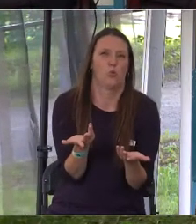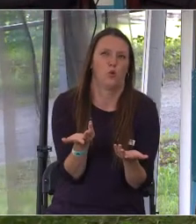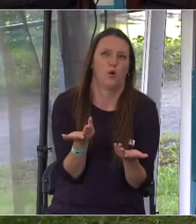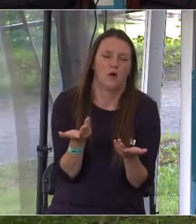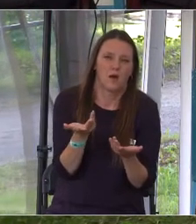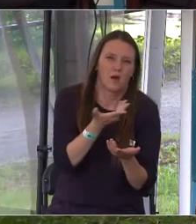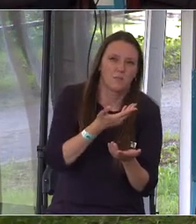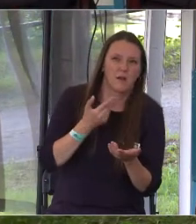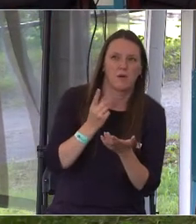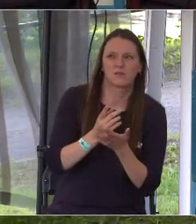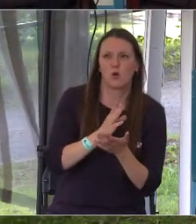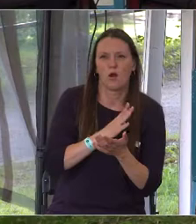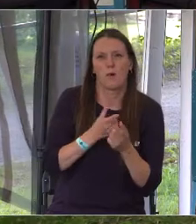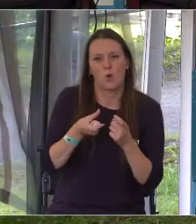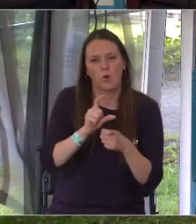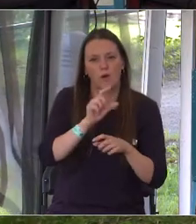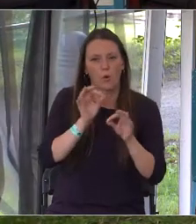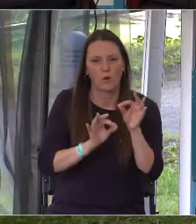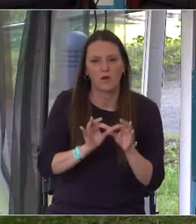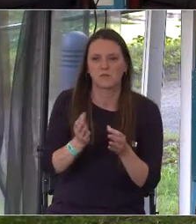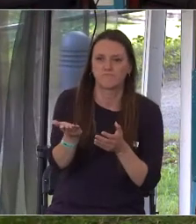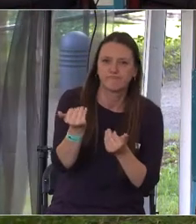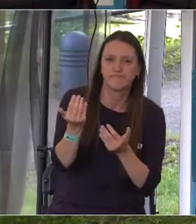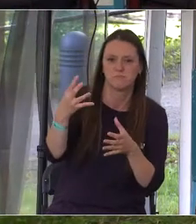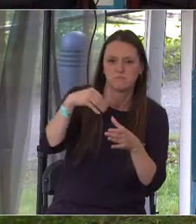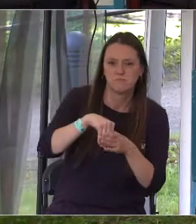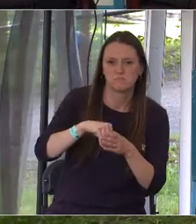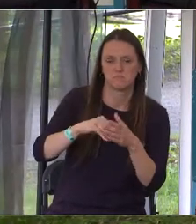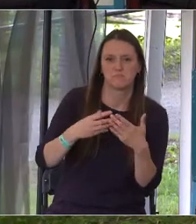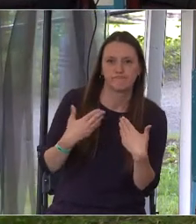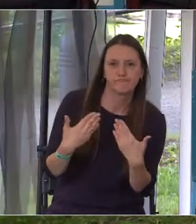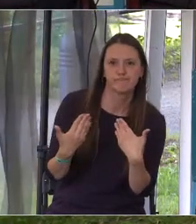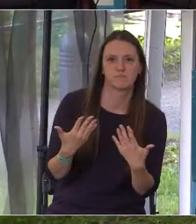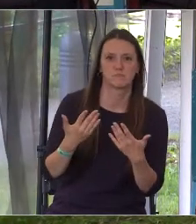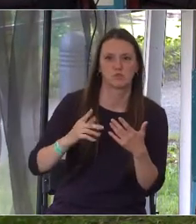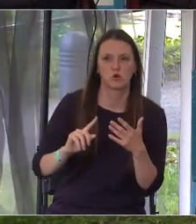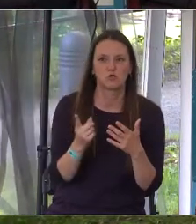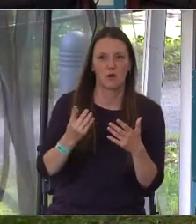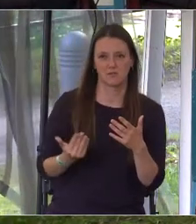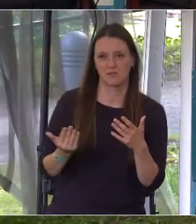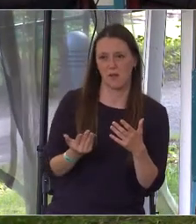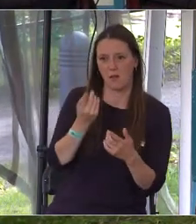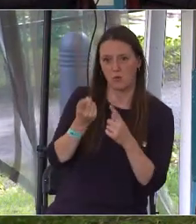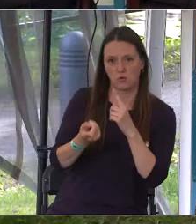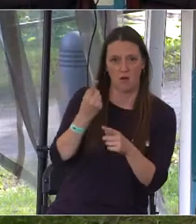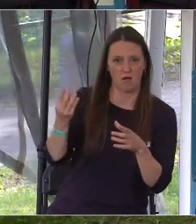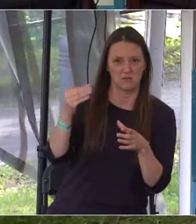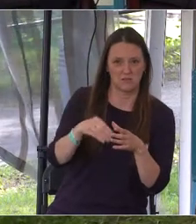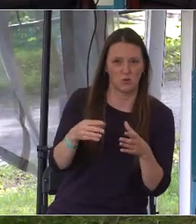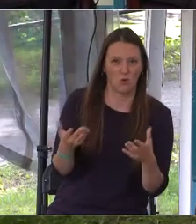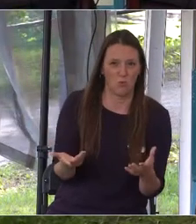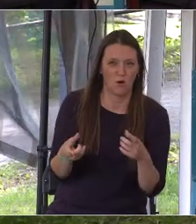Action is supporting projects that can be brought to place for example, online discussion forums, but also physical